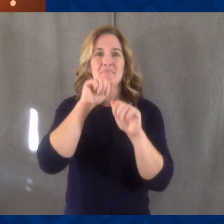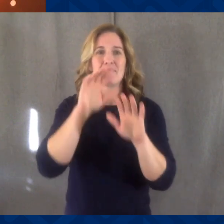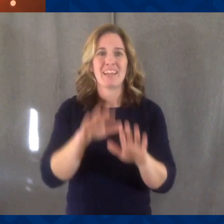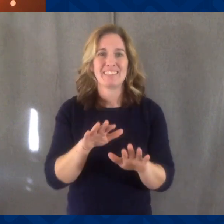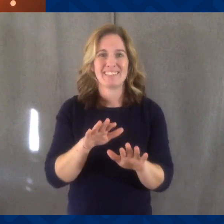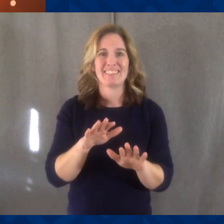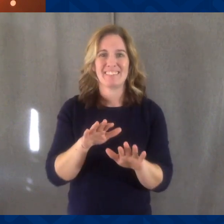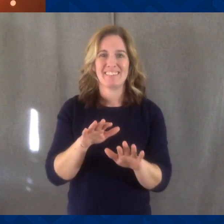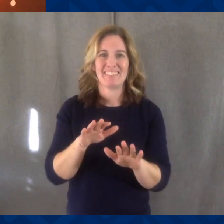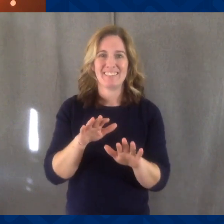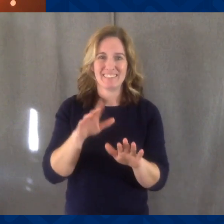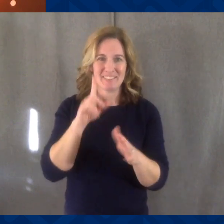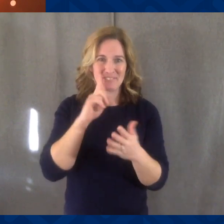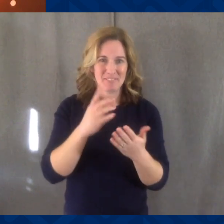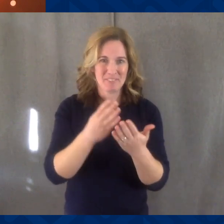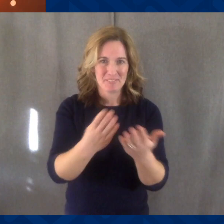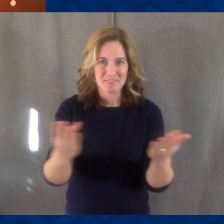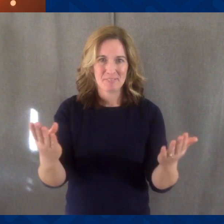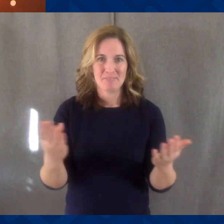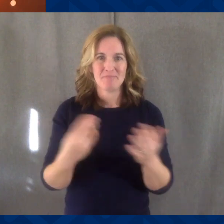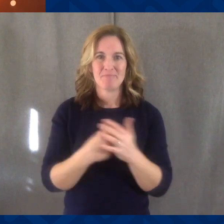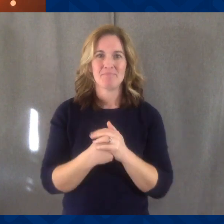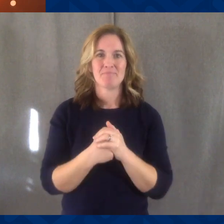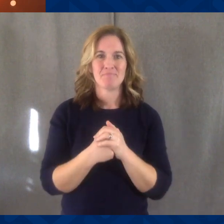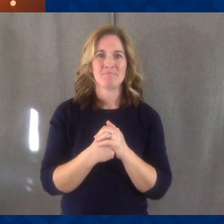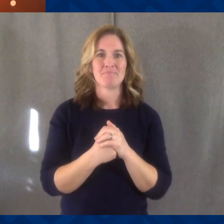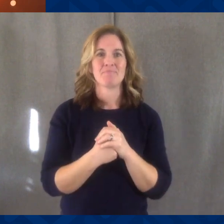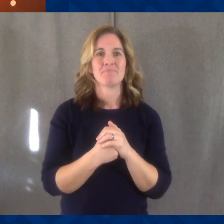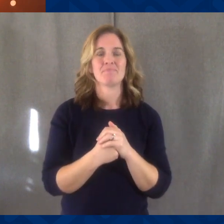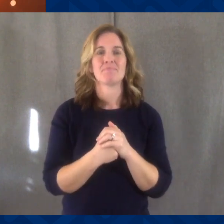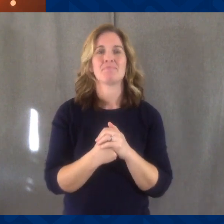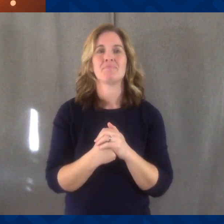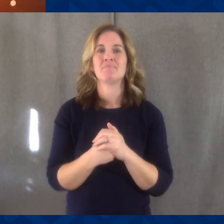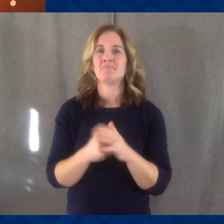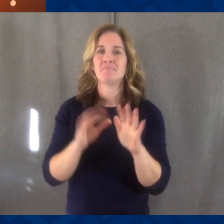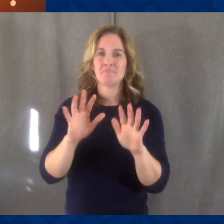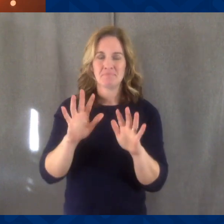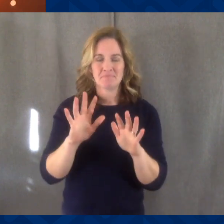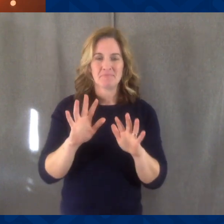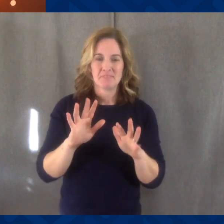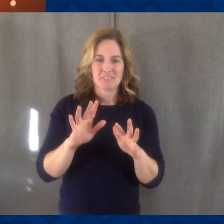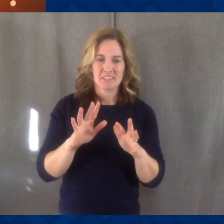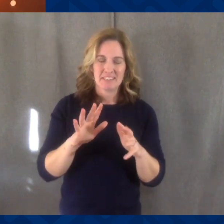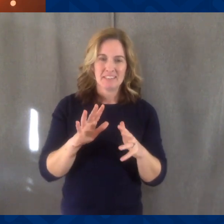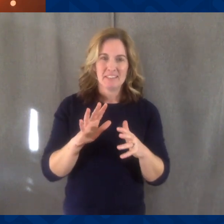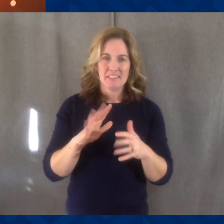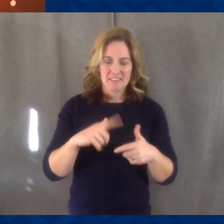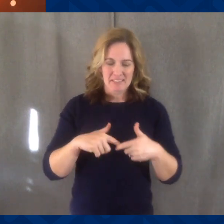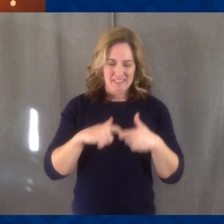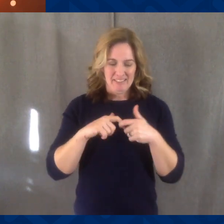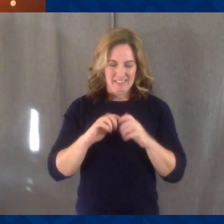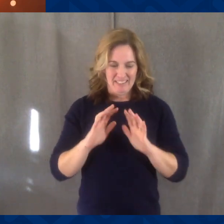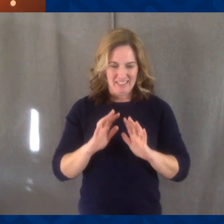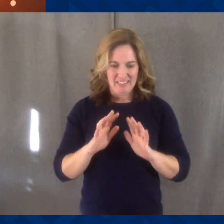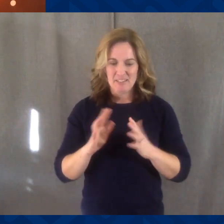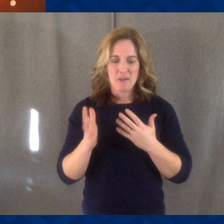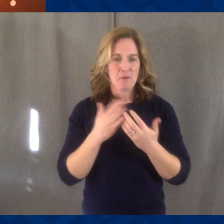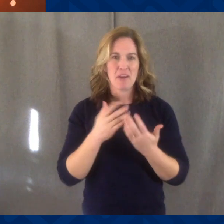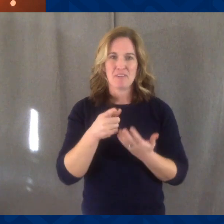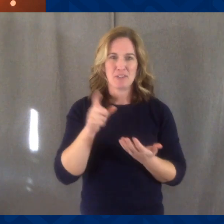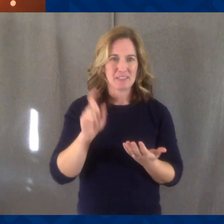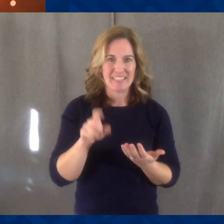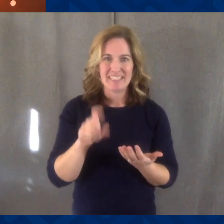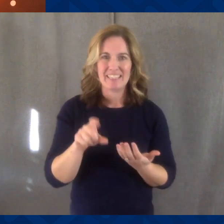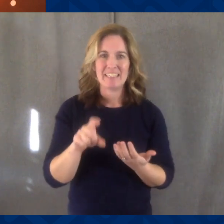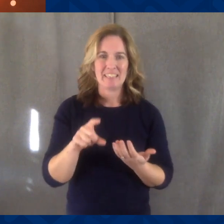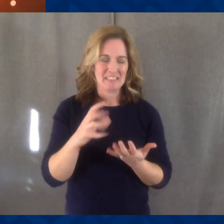blessing over each of you. So take a second and do whatever you need to do